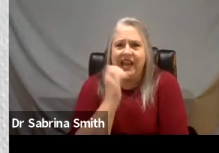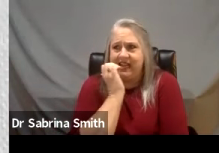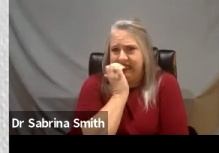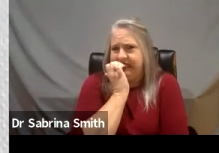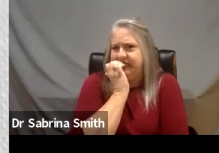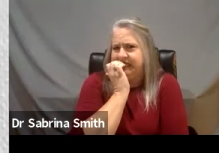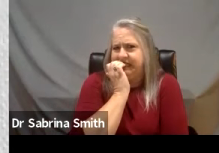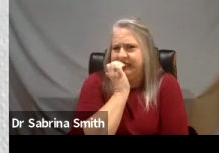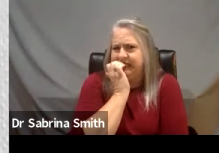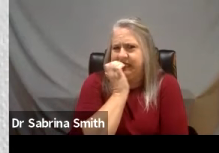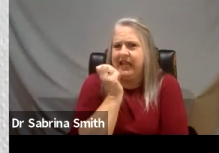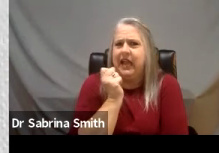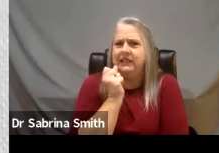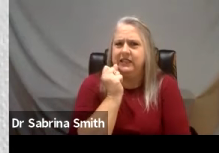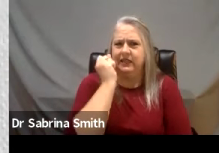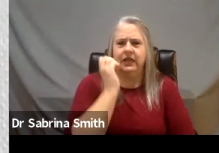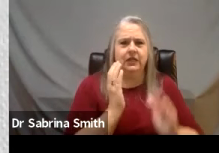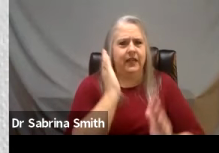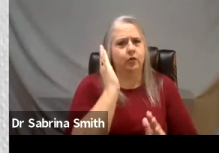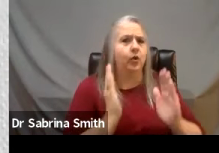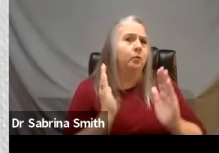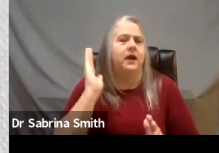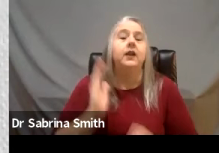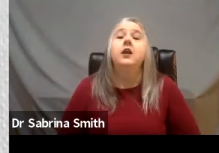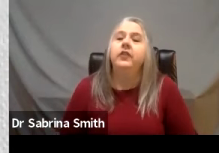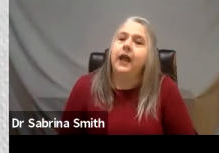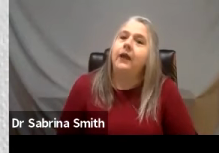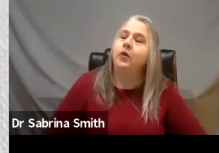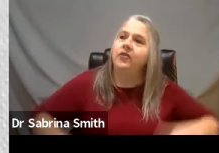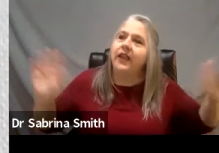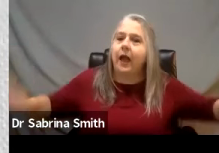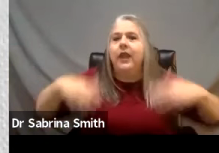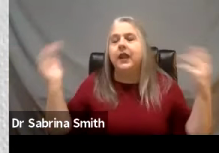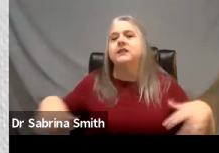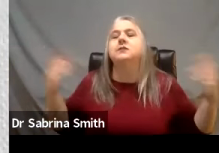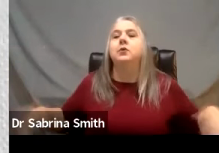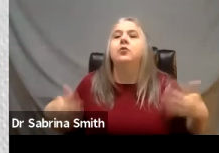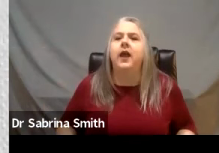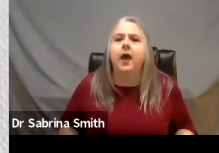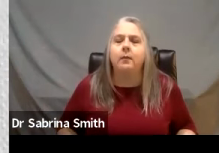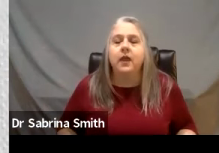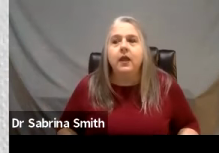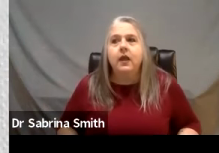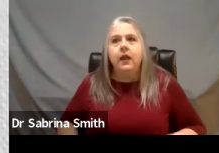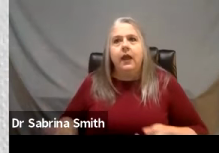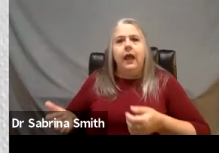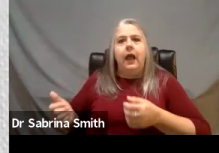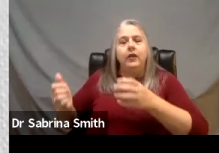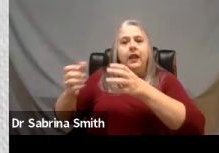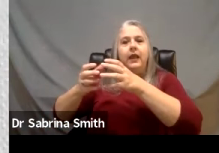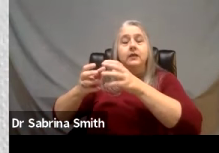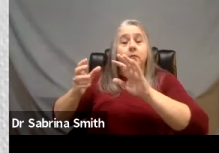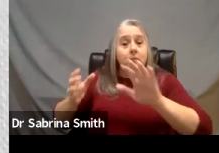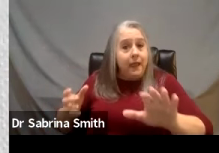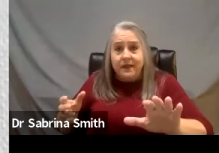you're like, oh, I look kind of like a robot, then I want to think, how can I smooth it up? How